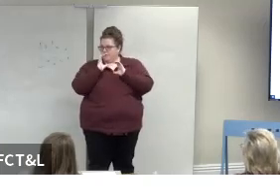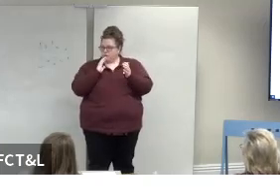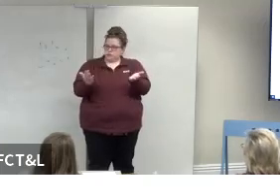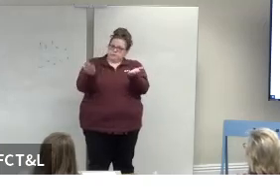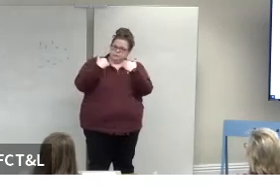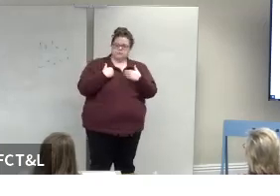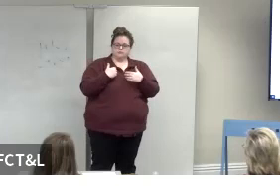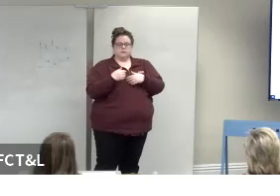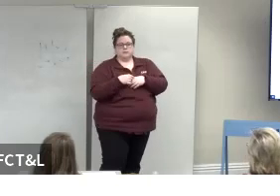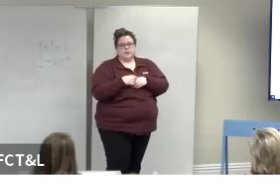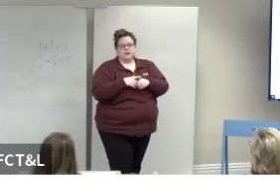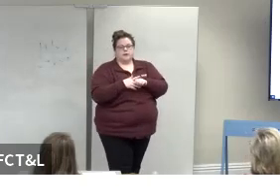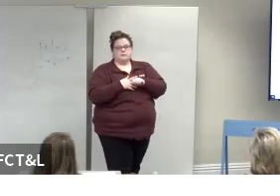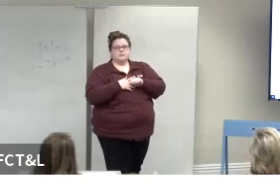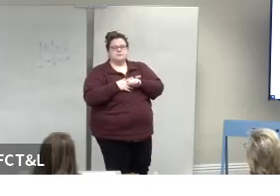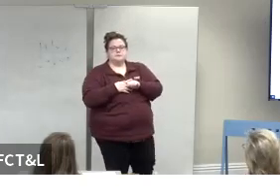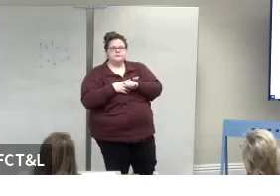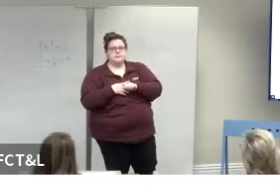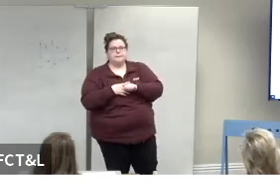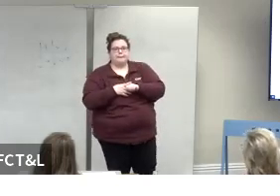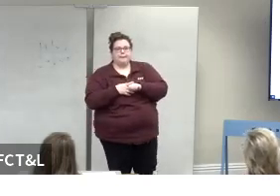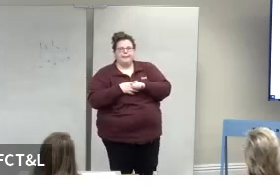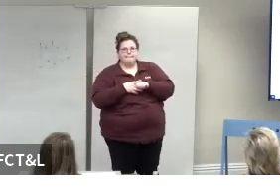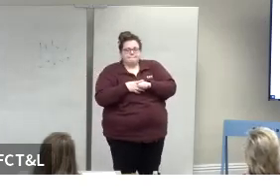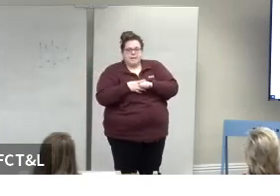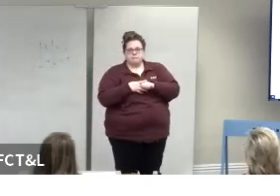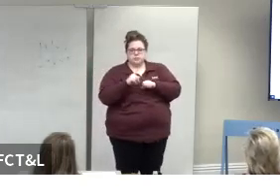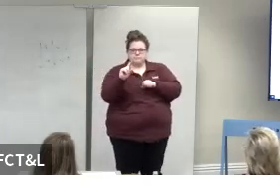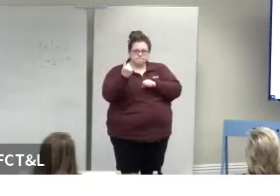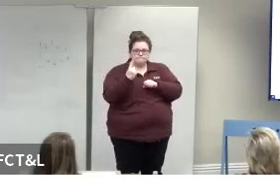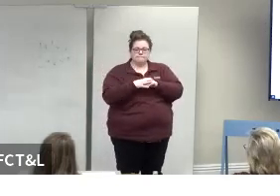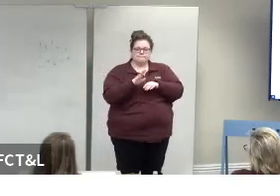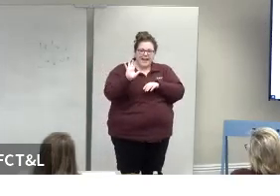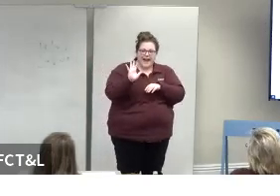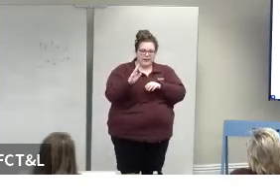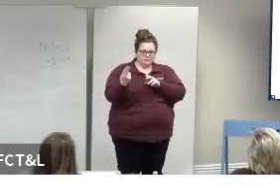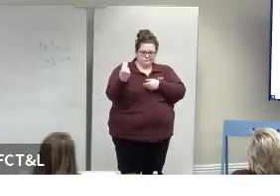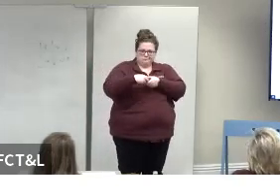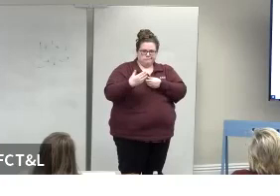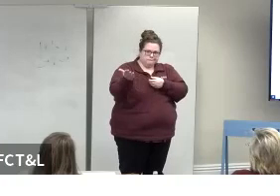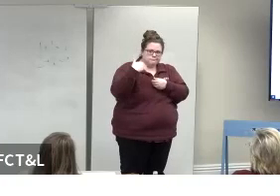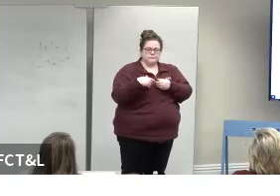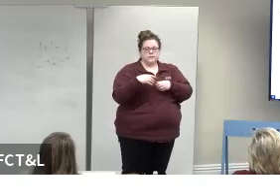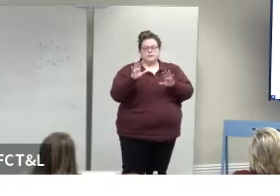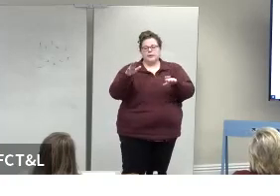want that. We want people to join our conversation. So we're quite used to that. So just come up and approach